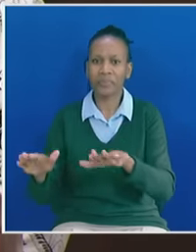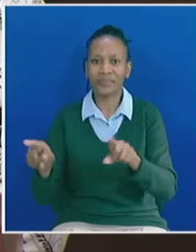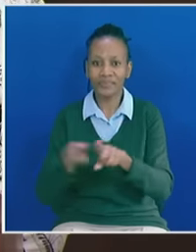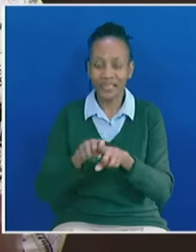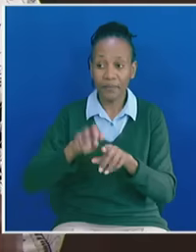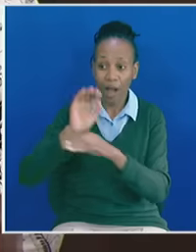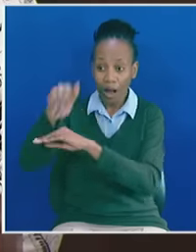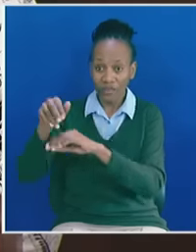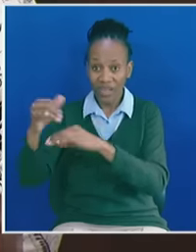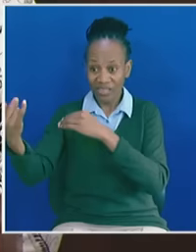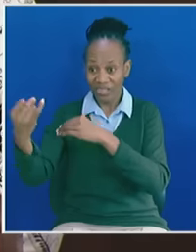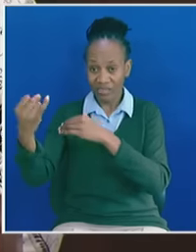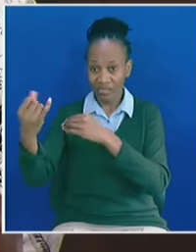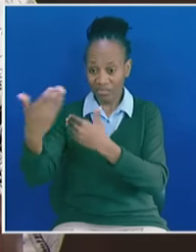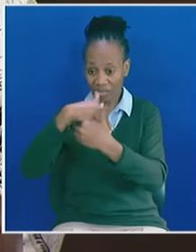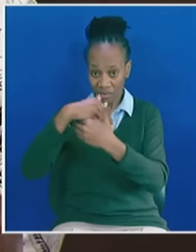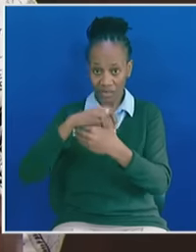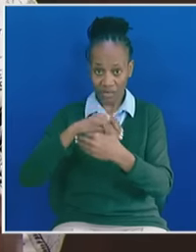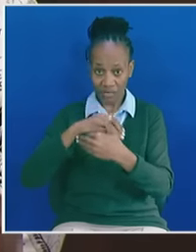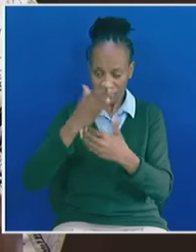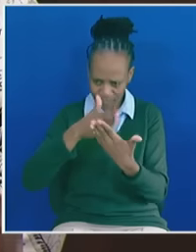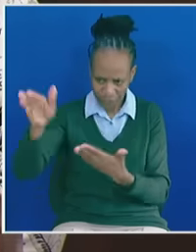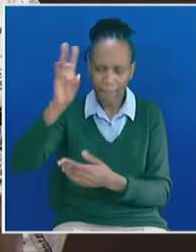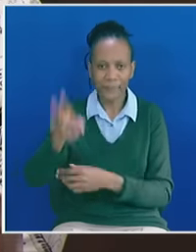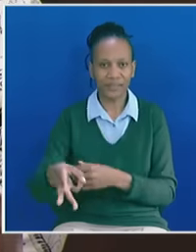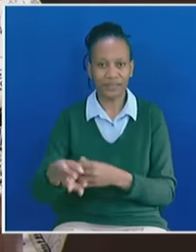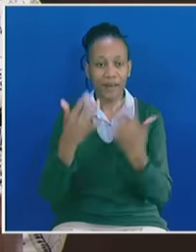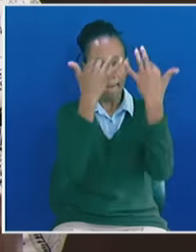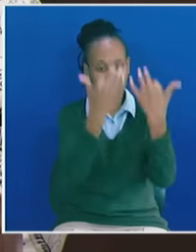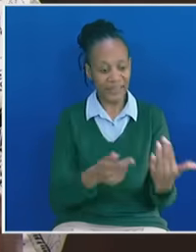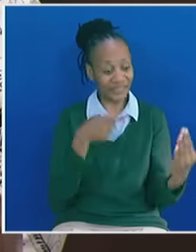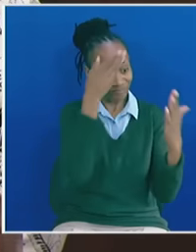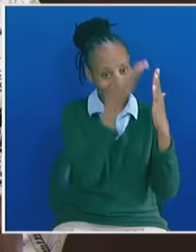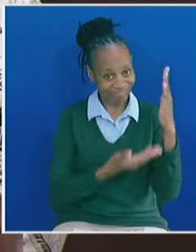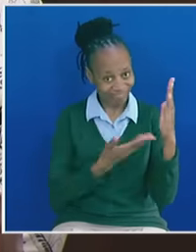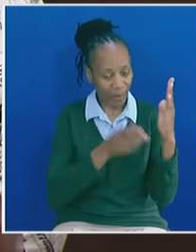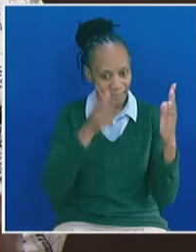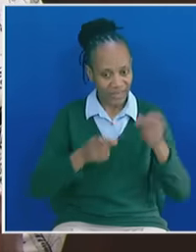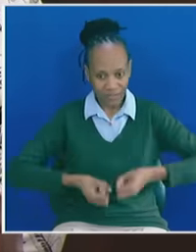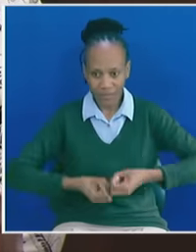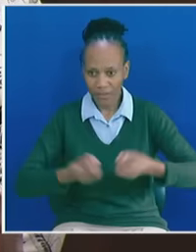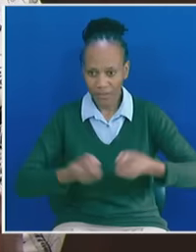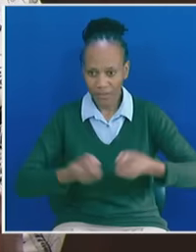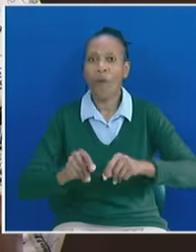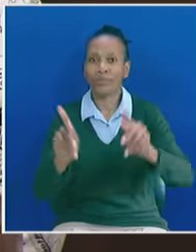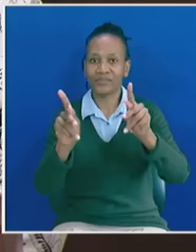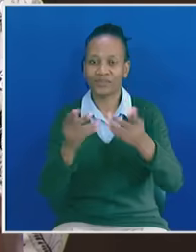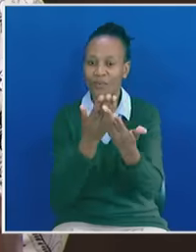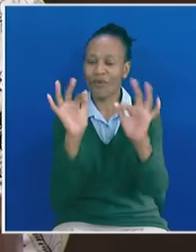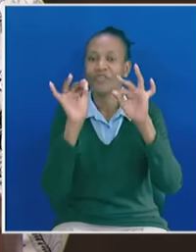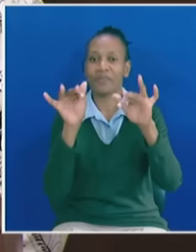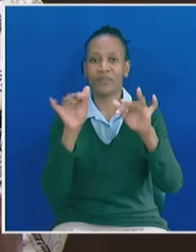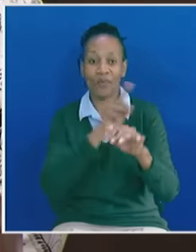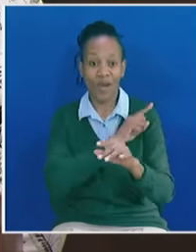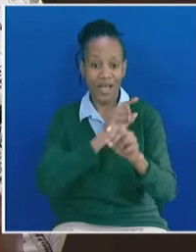threats. This budget must take us further to realize our tremendous opportunities in which our people's lives can